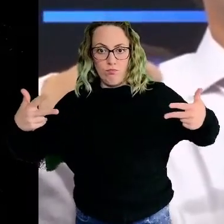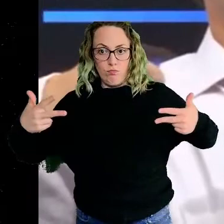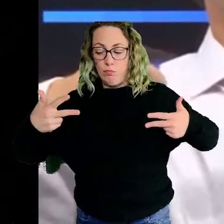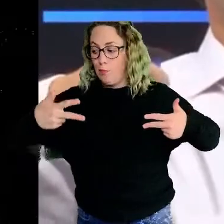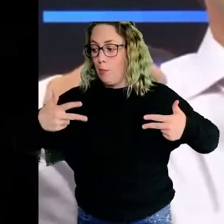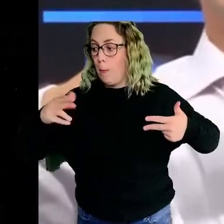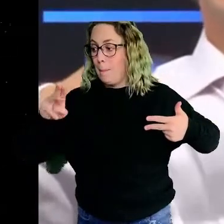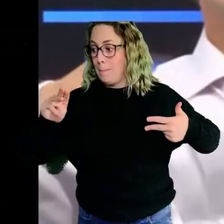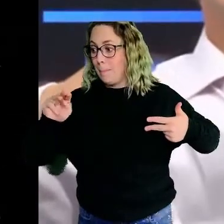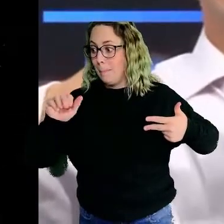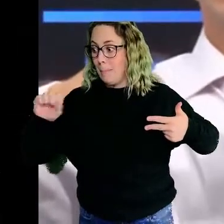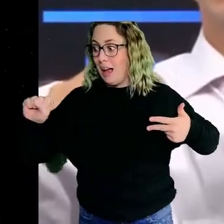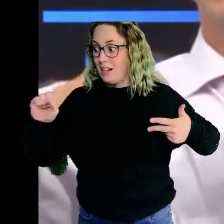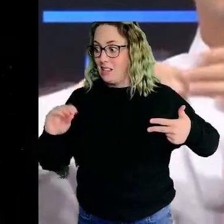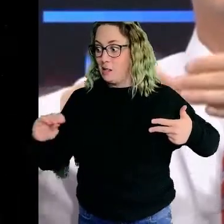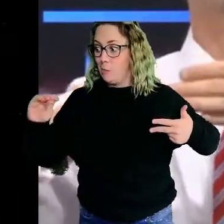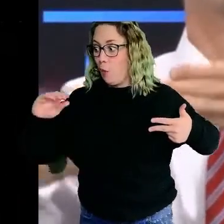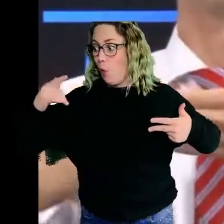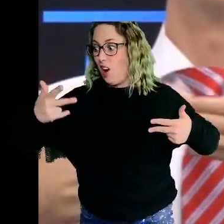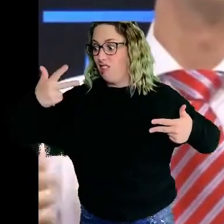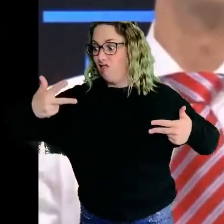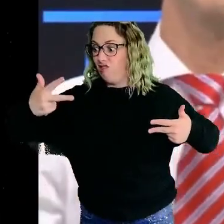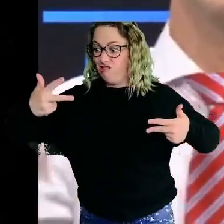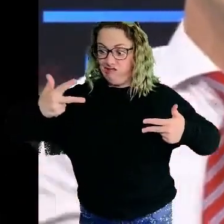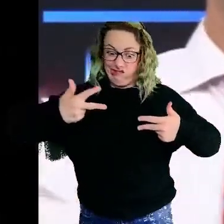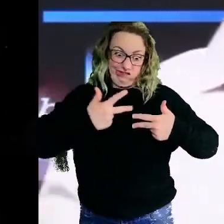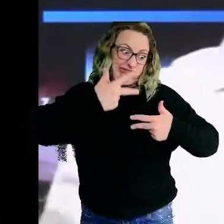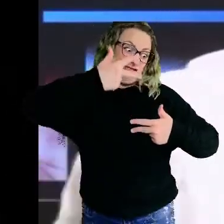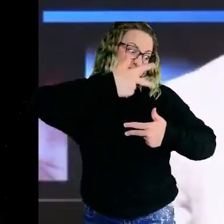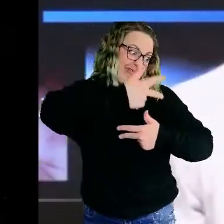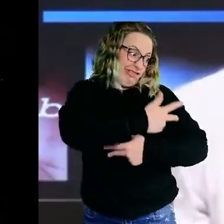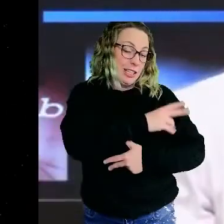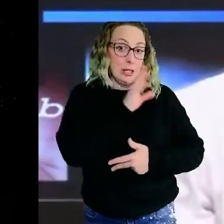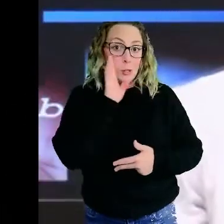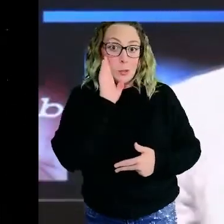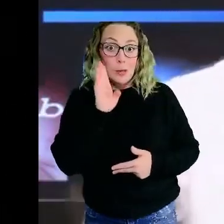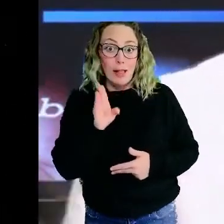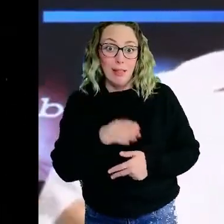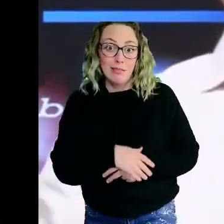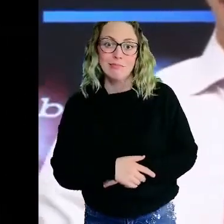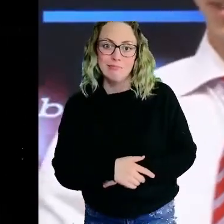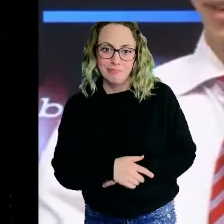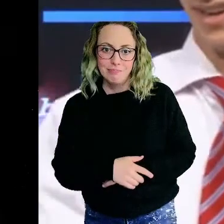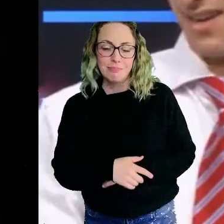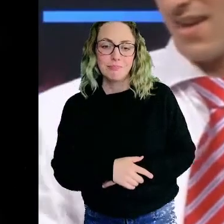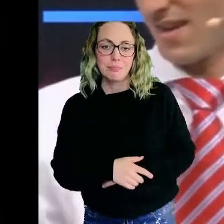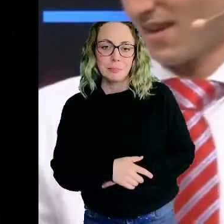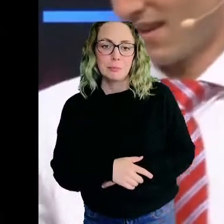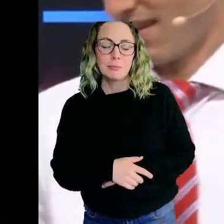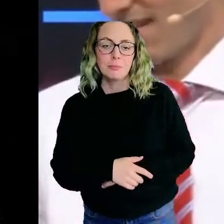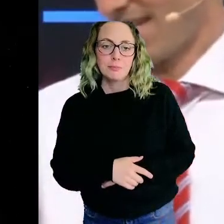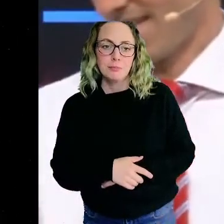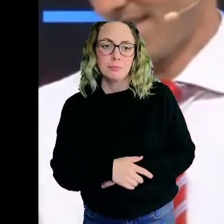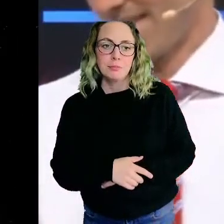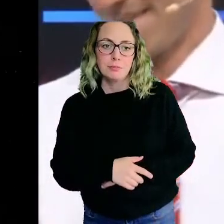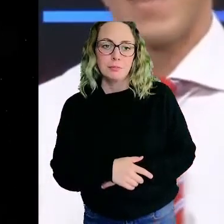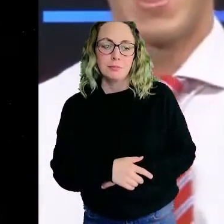mass in the 18-wheeler, so that's why the 18-wheeler beats the smart car in the